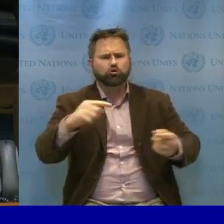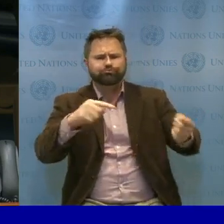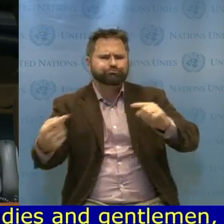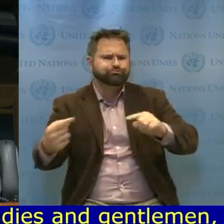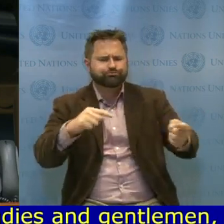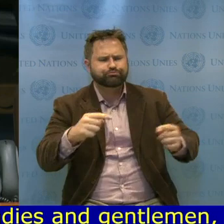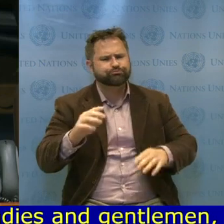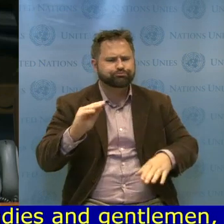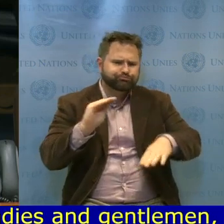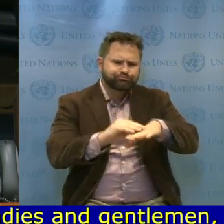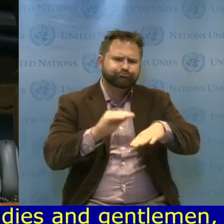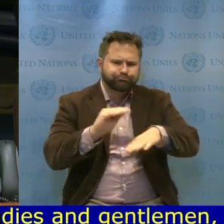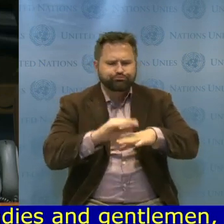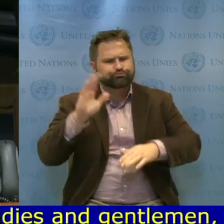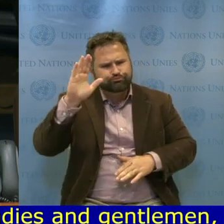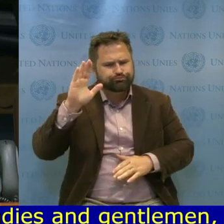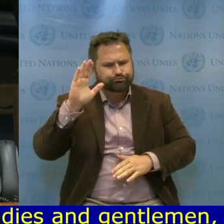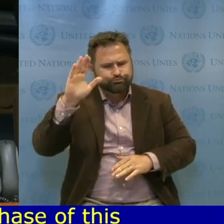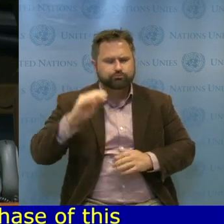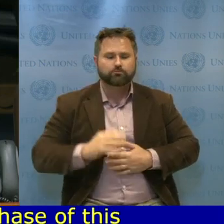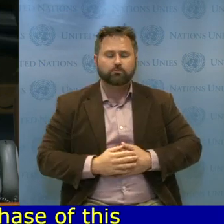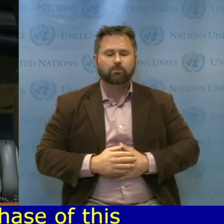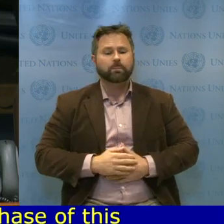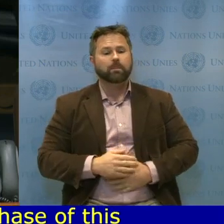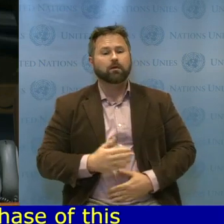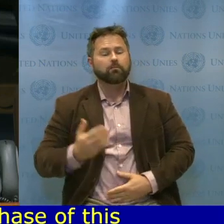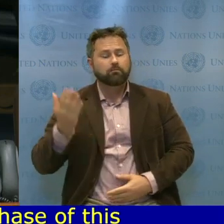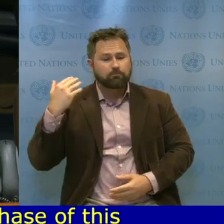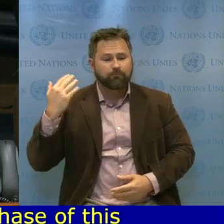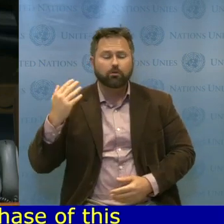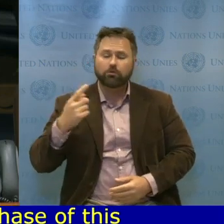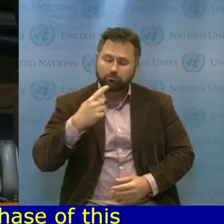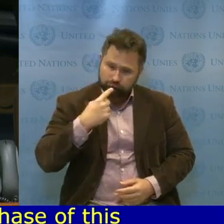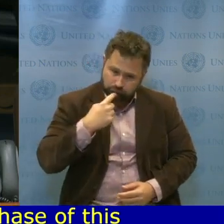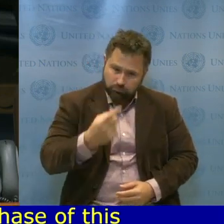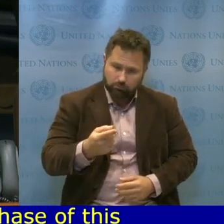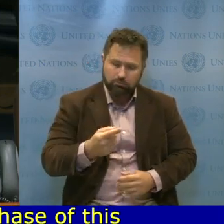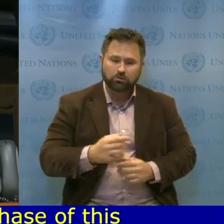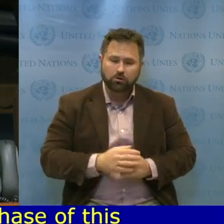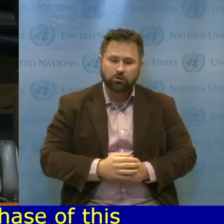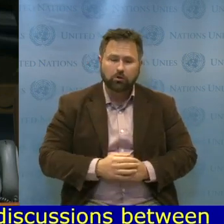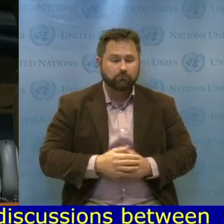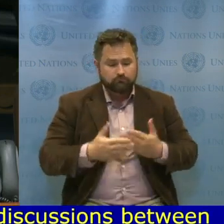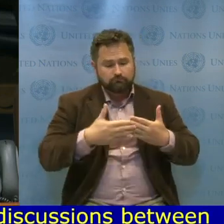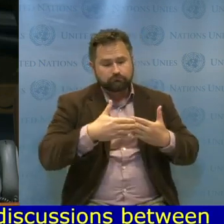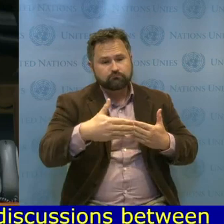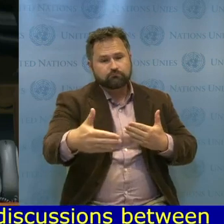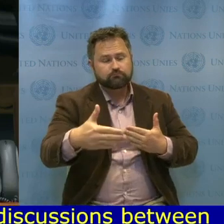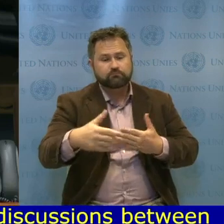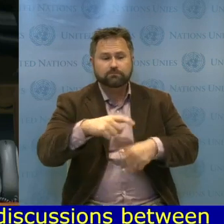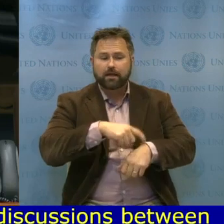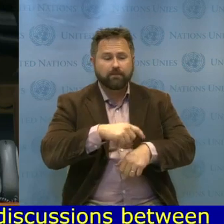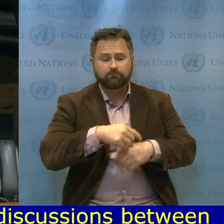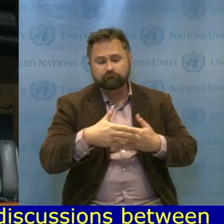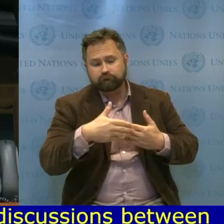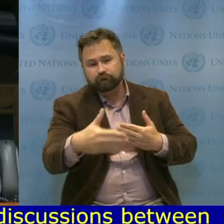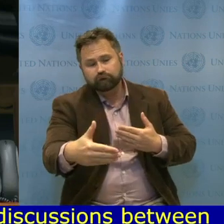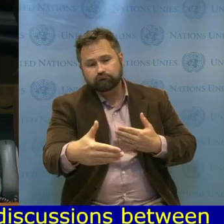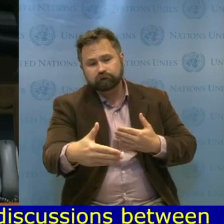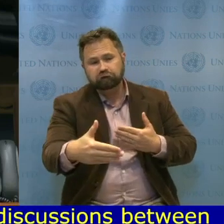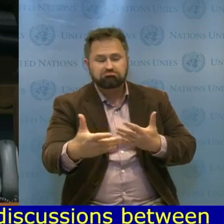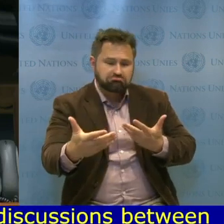and delegations. As we informed you at the outset of the panel discussion, in the following segment of